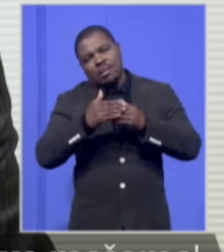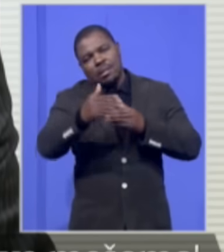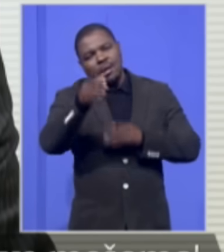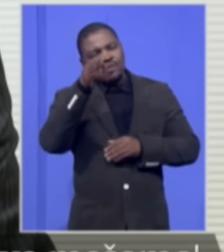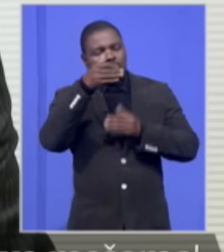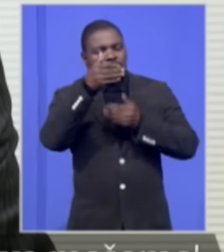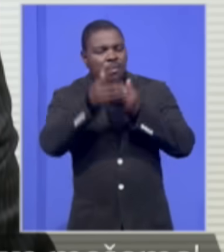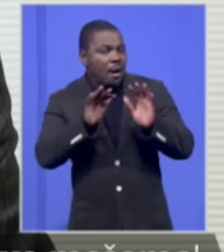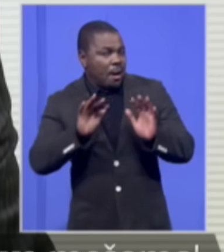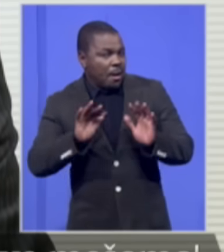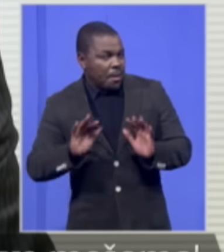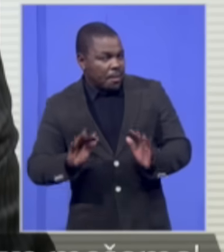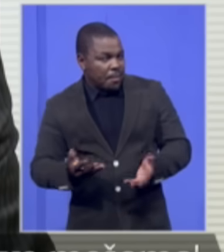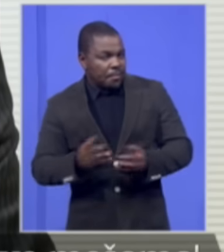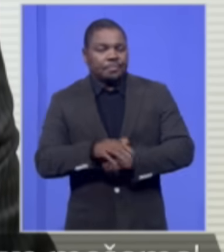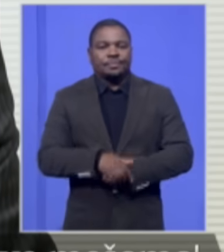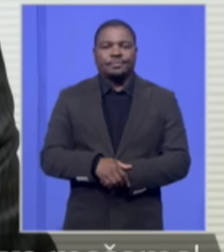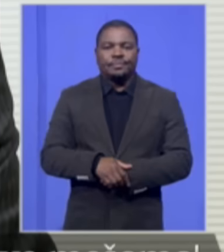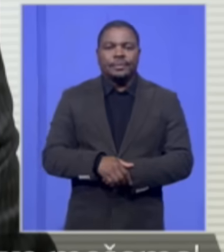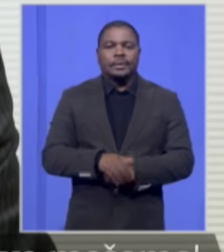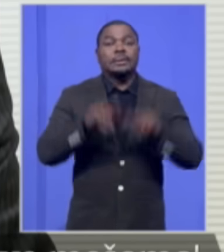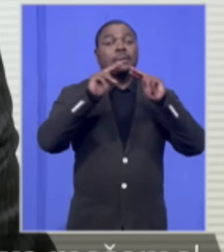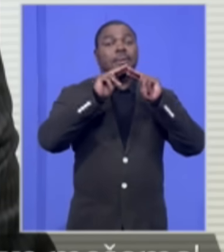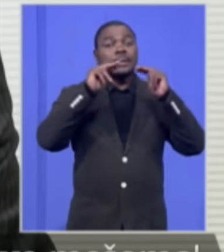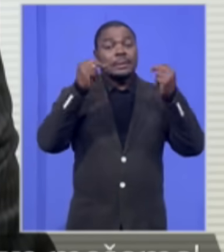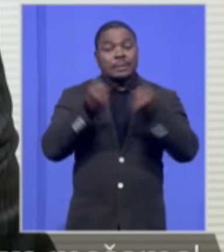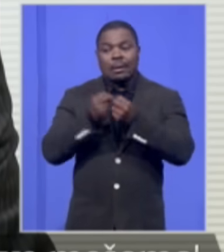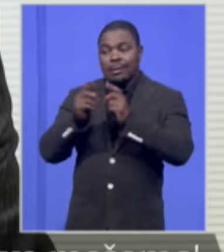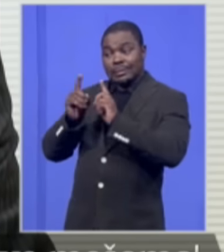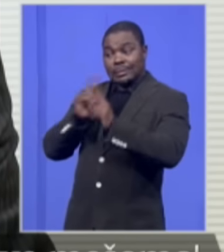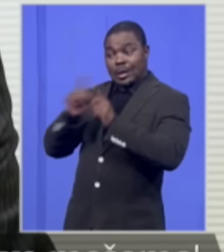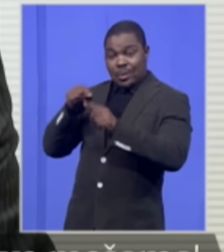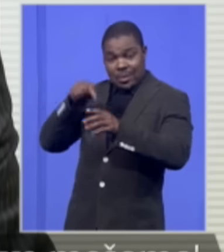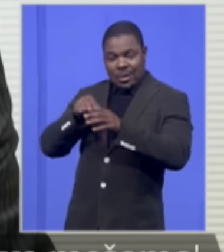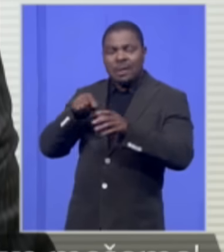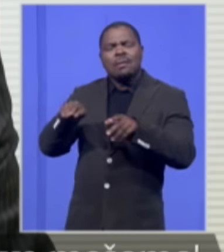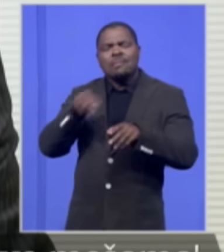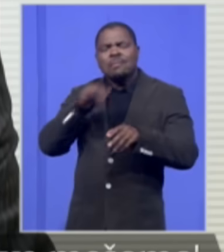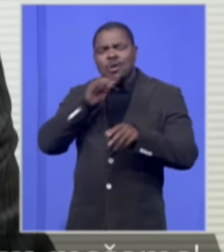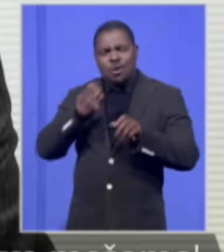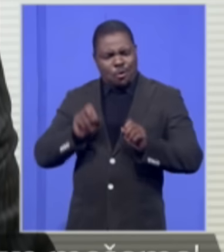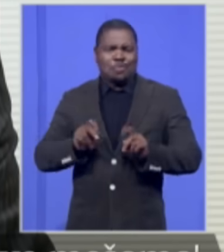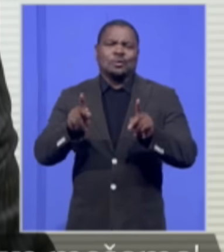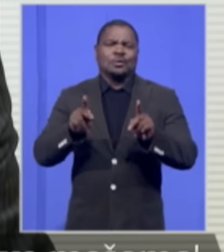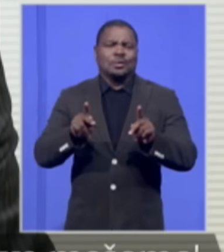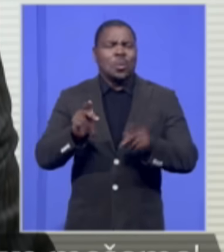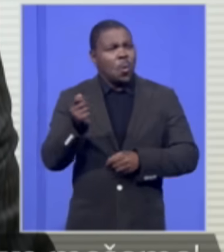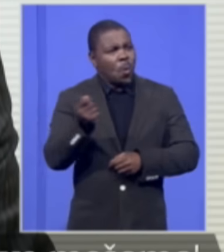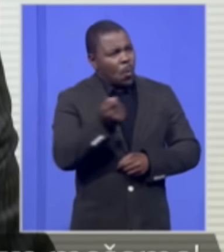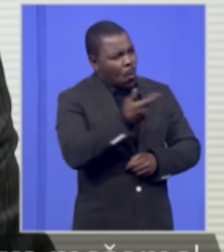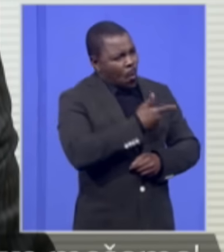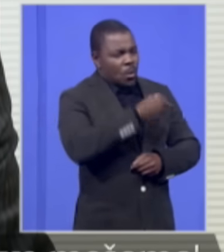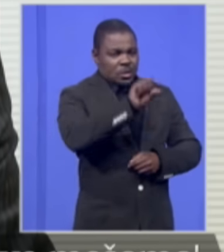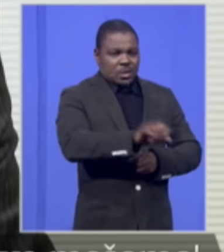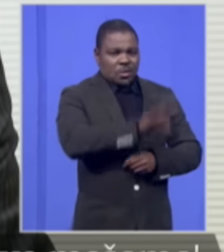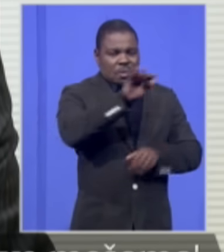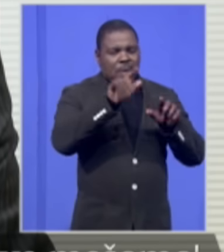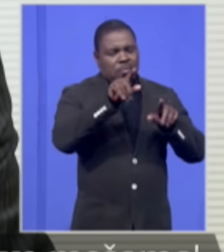future. The national dialogue is a chance for all South Africans from all walks of